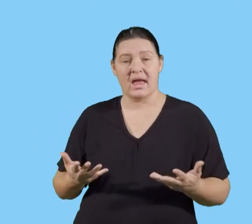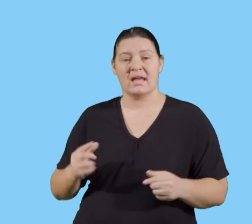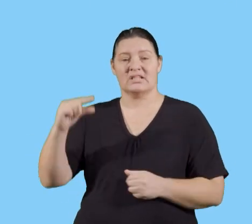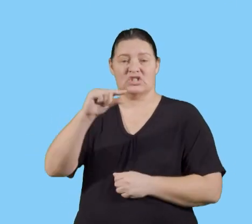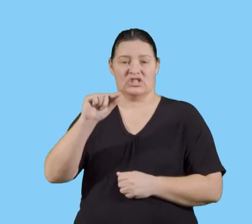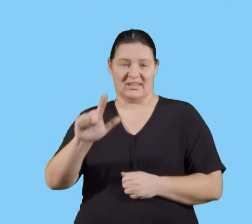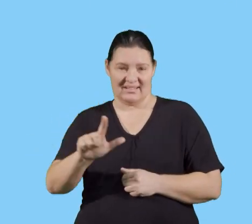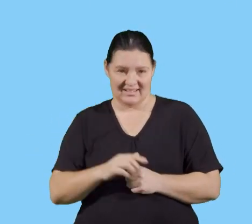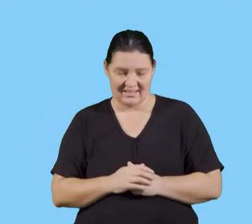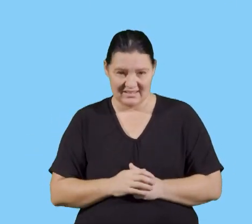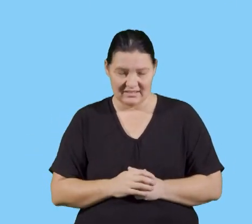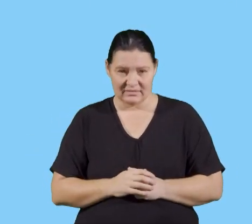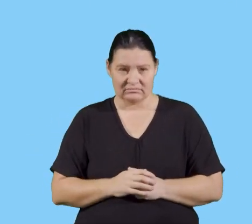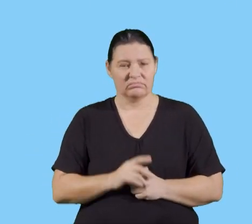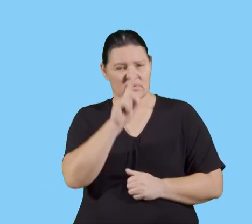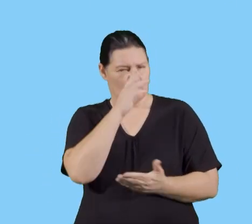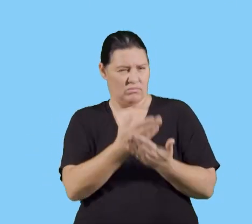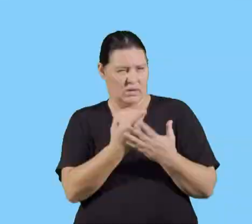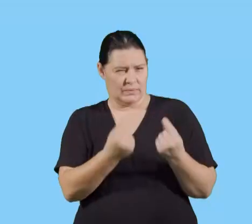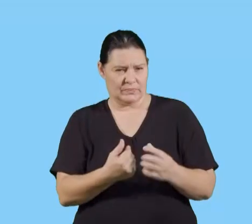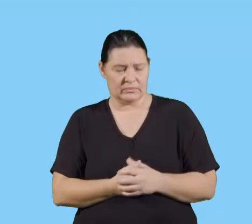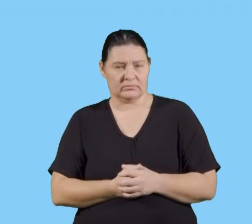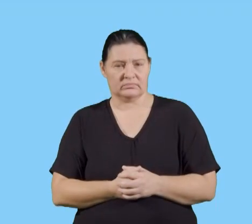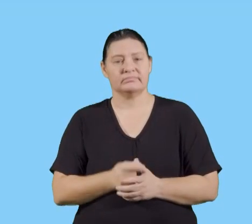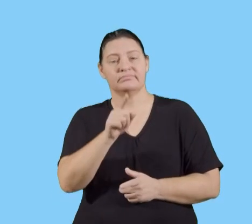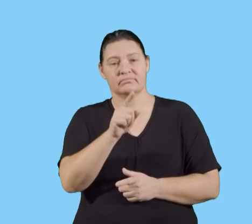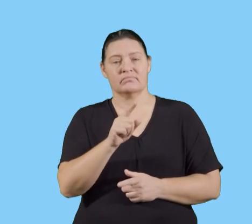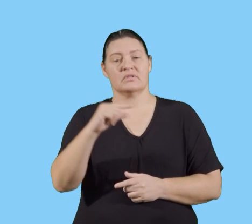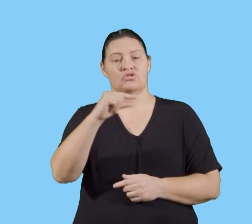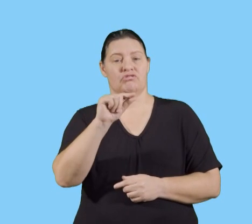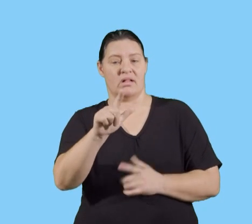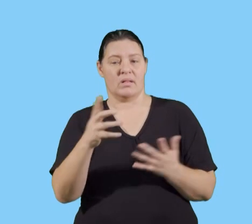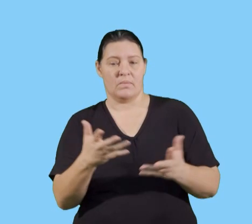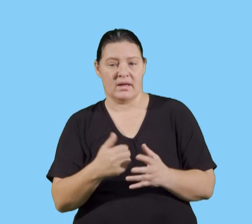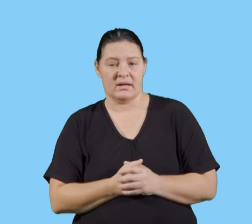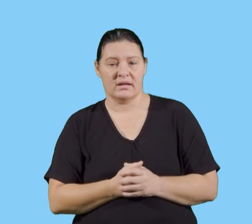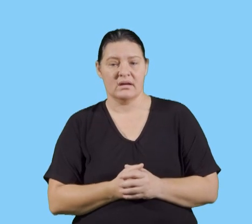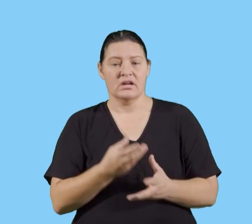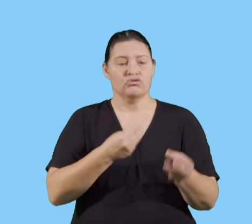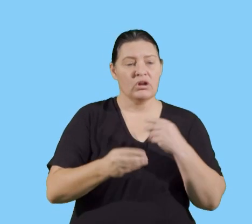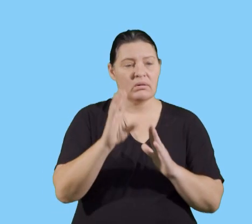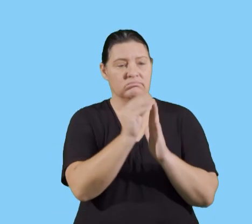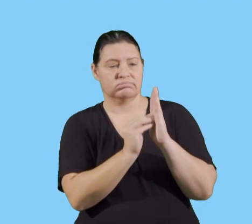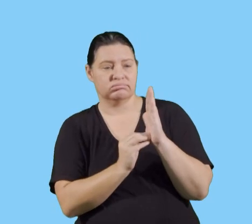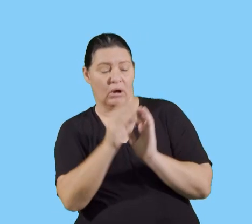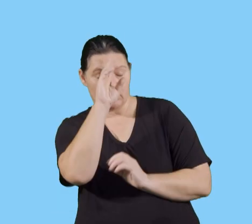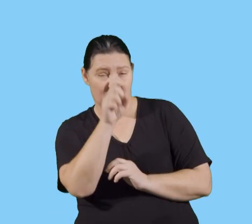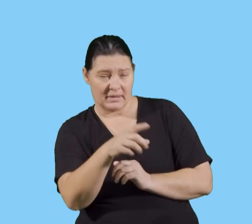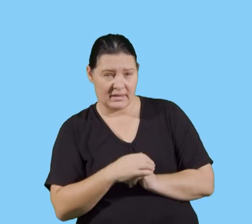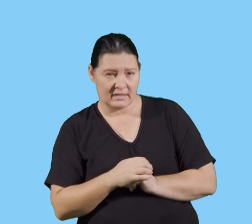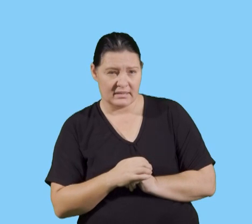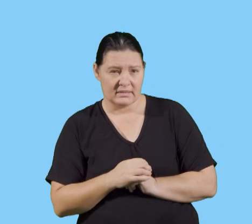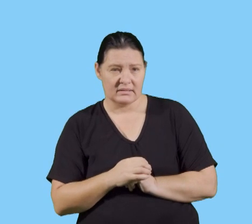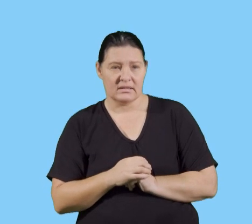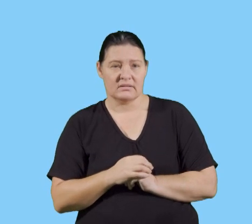ledger. Let us see if we're able to do that. Here is our general journal. These are the transactions that we recorded. You remember